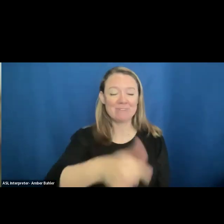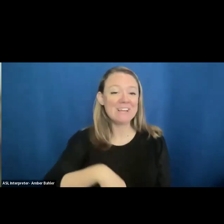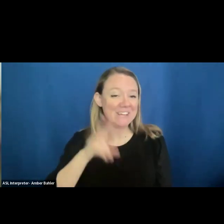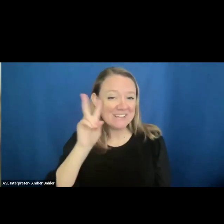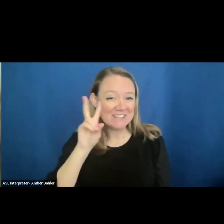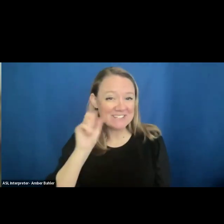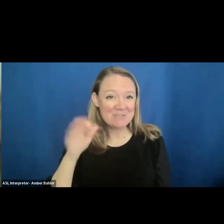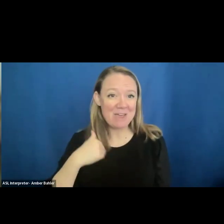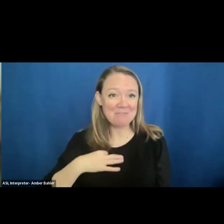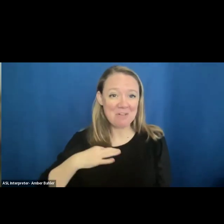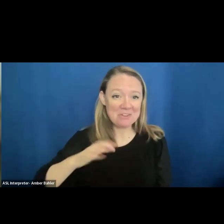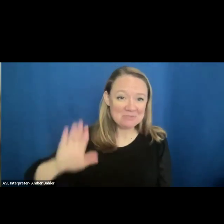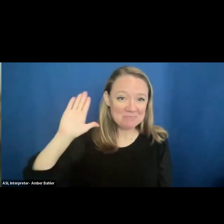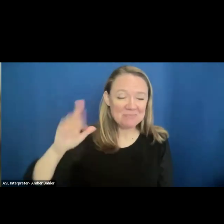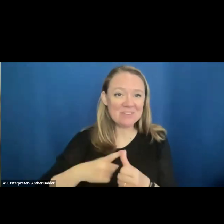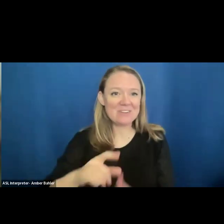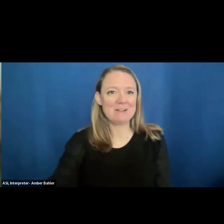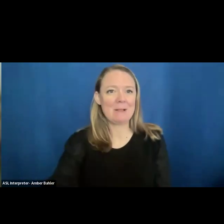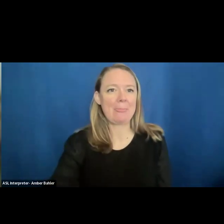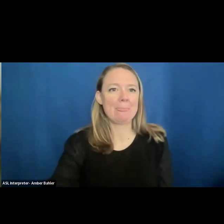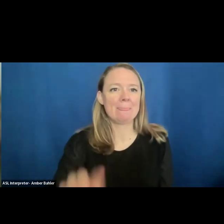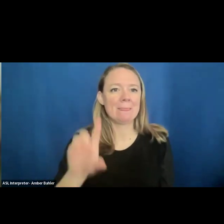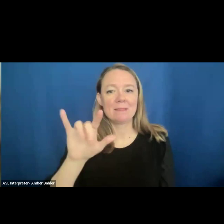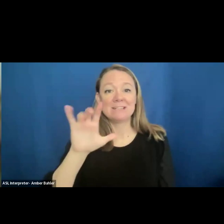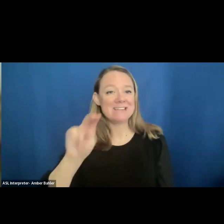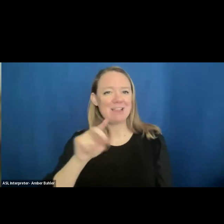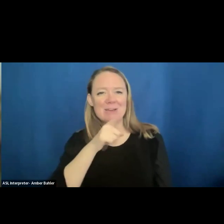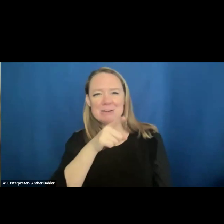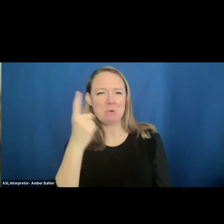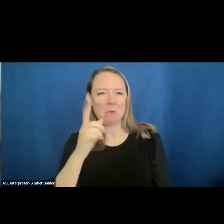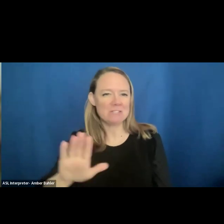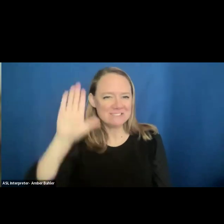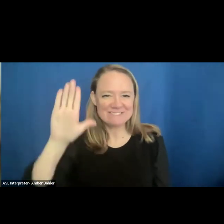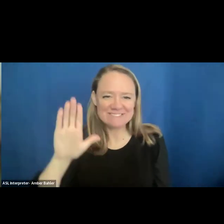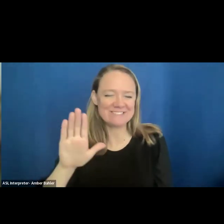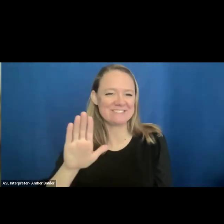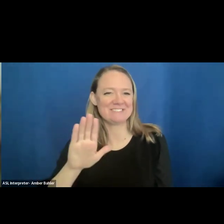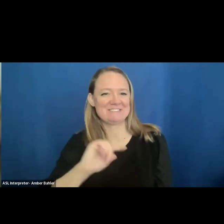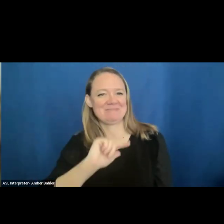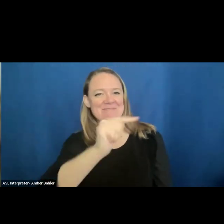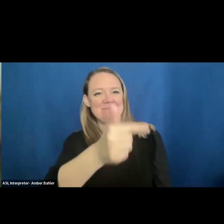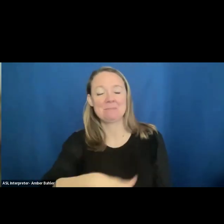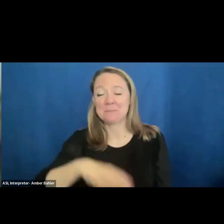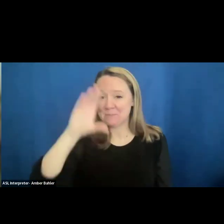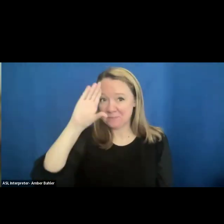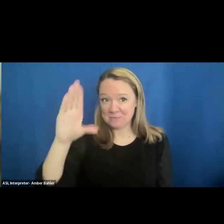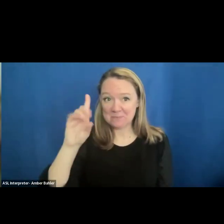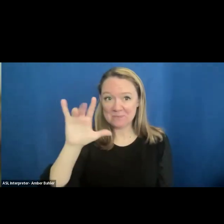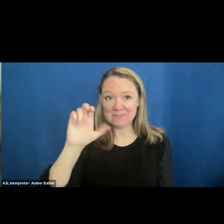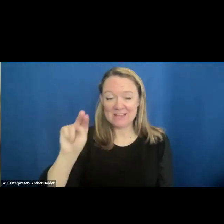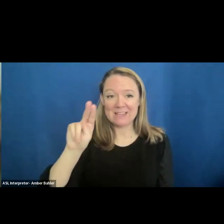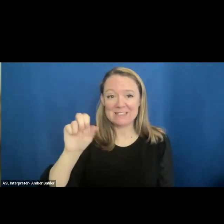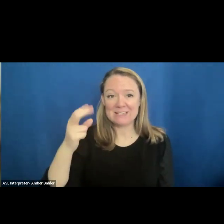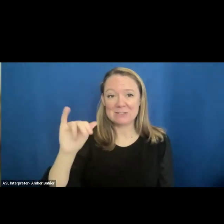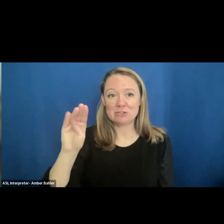first. Dylan, I can always count on you. Dylan, what was your biggest takeaway? Hi, Dylan Nishimoto, he,